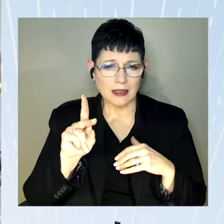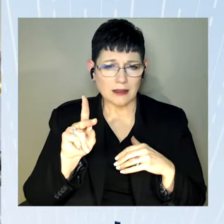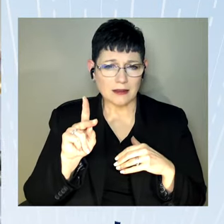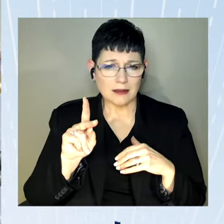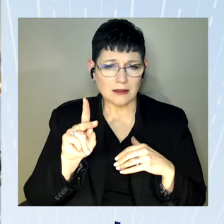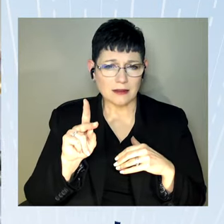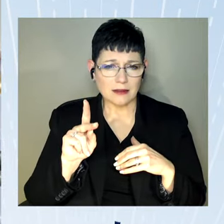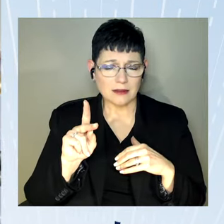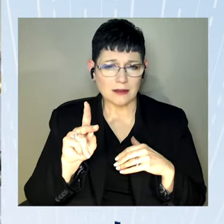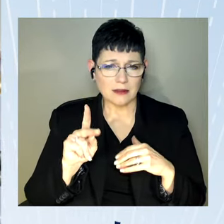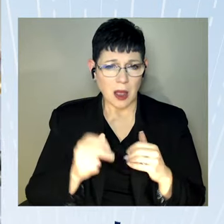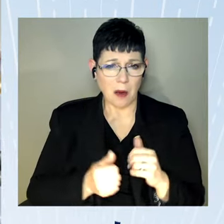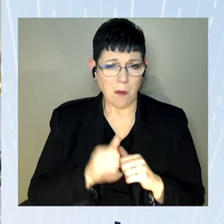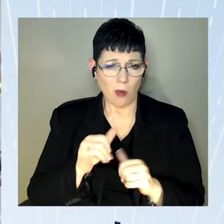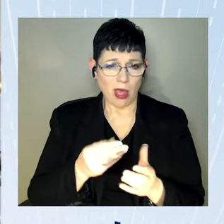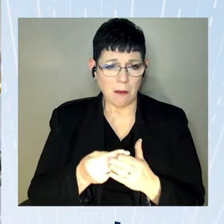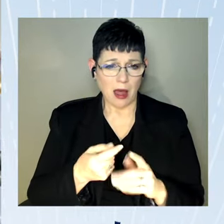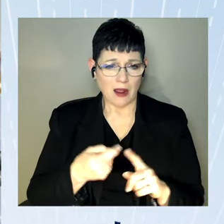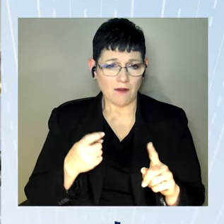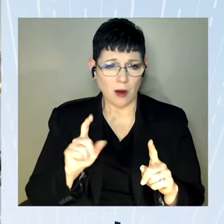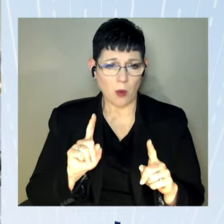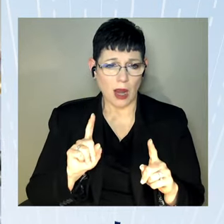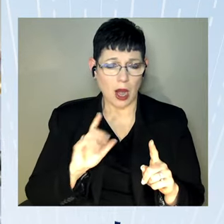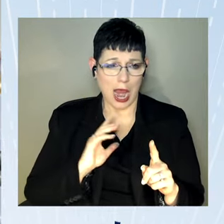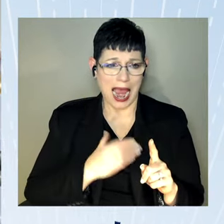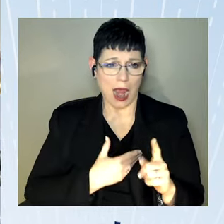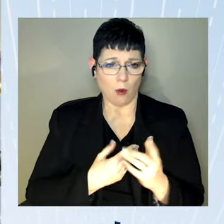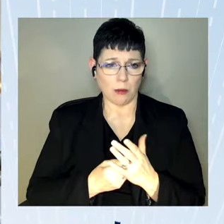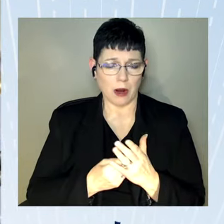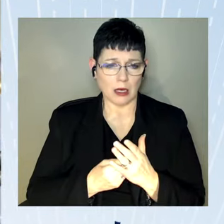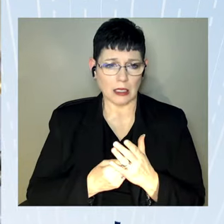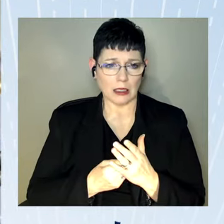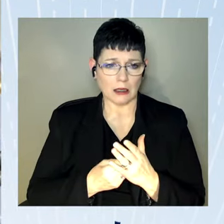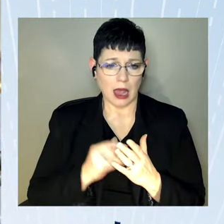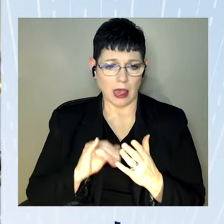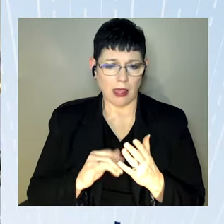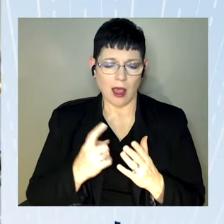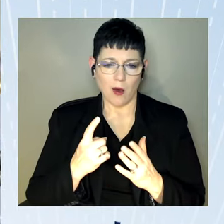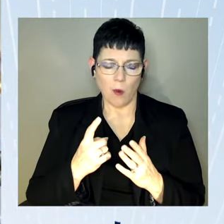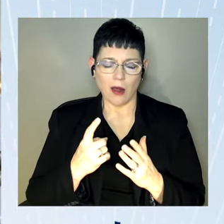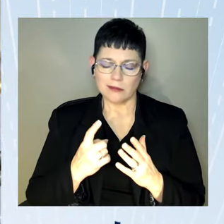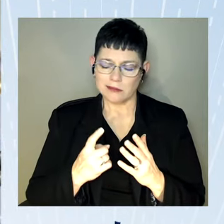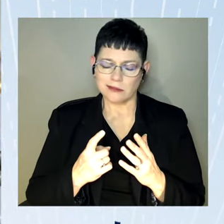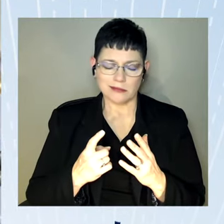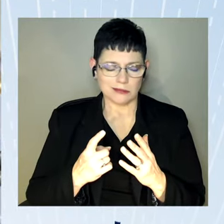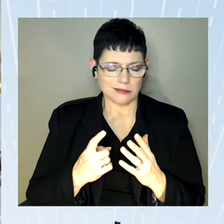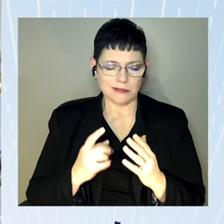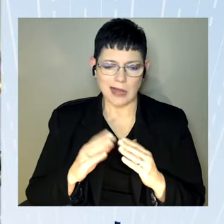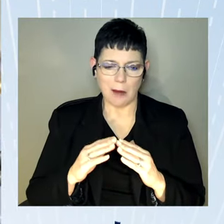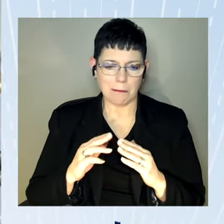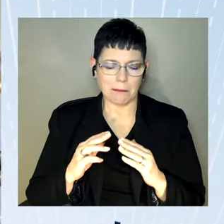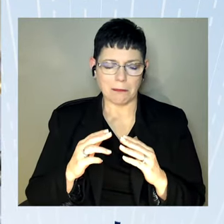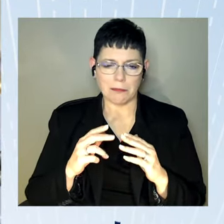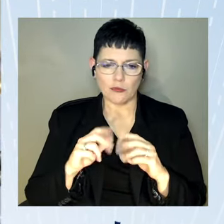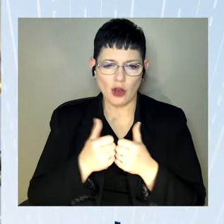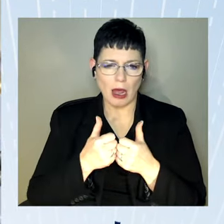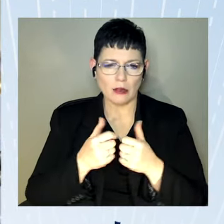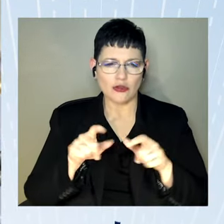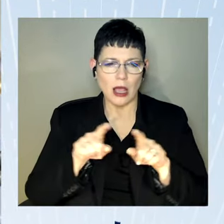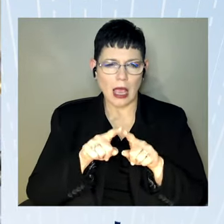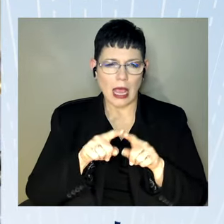Most of that money comes out of our pocket. So for me, that is one of the biggest challenges of being an entrepreneur,